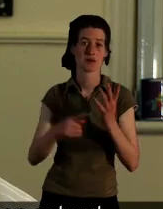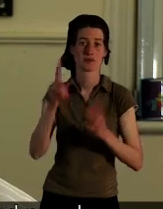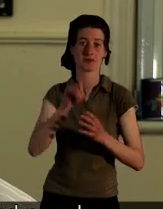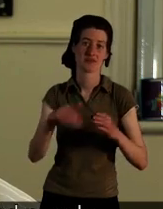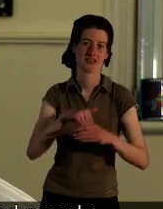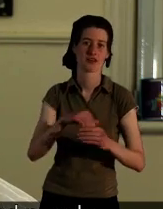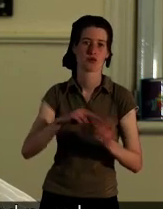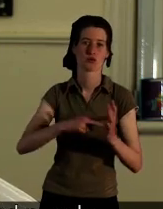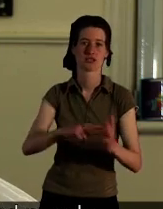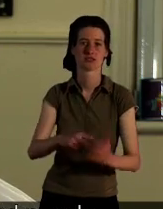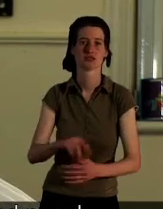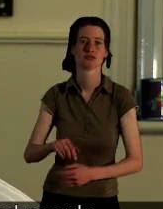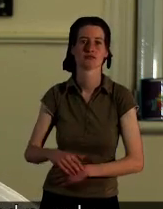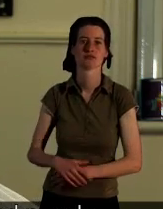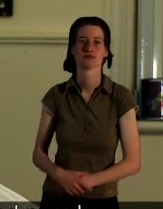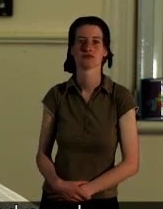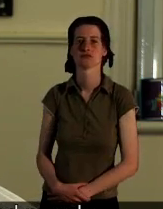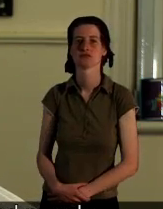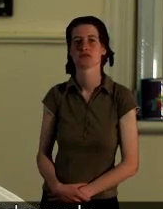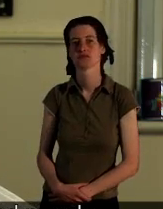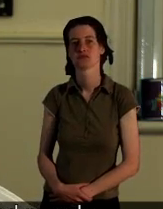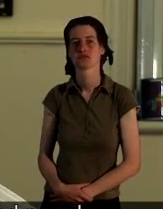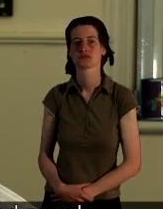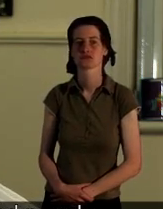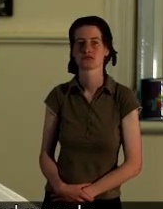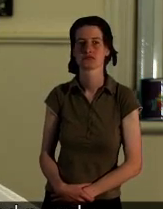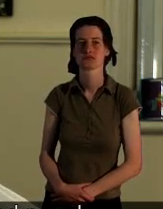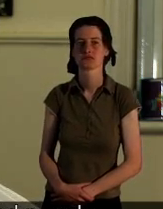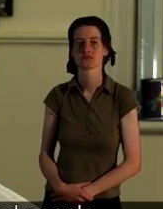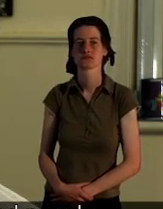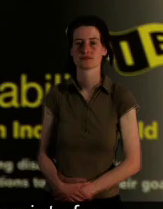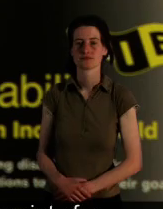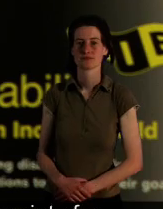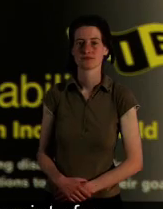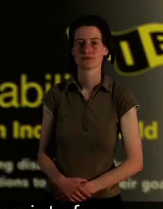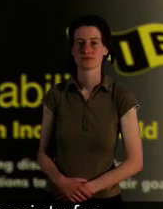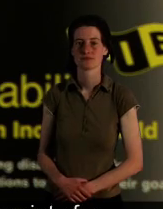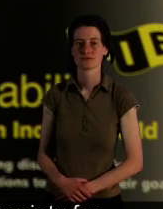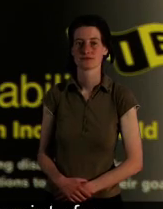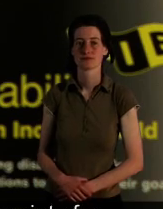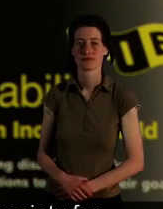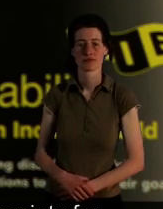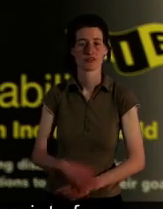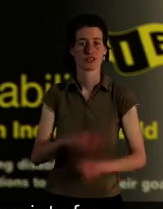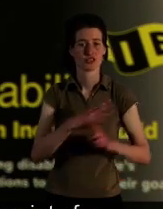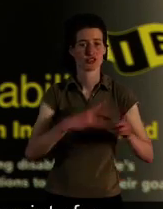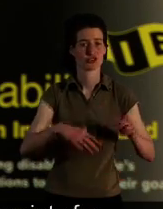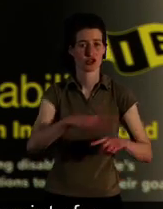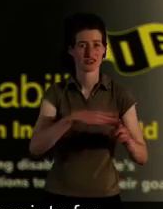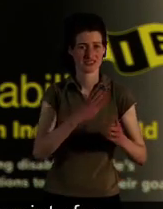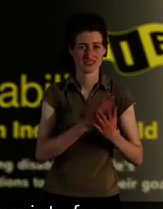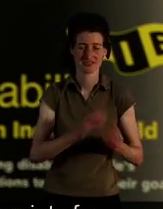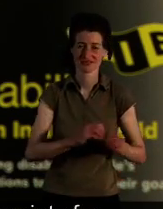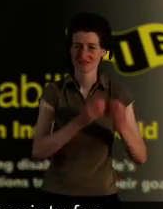been created. So there's still a definite role for disabled people and their organisations. The more big problems there